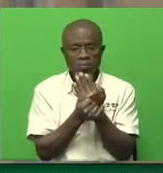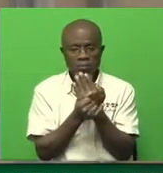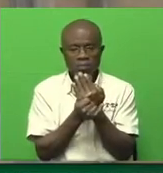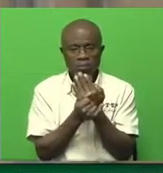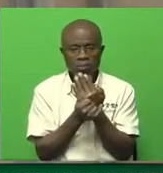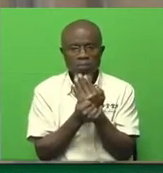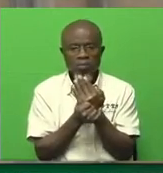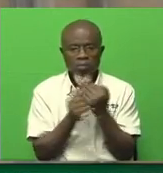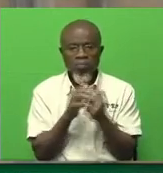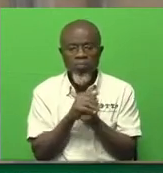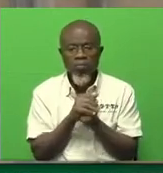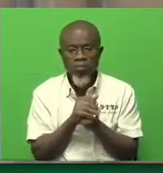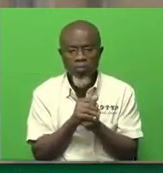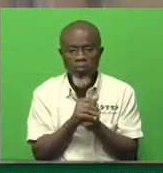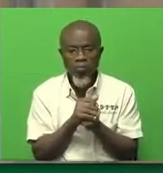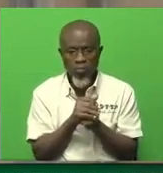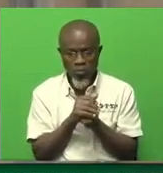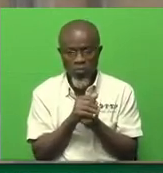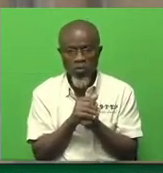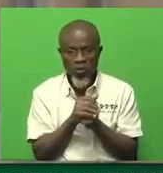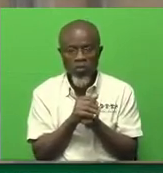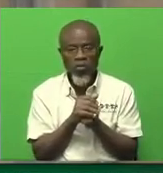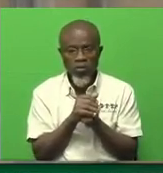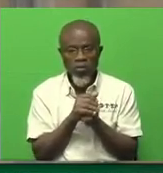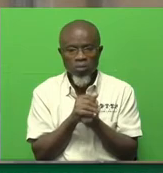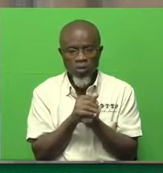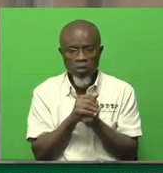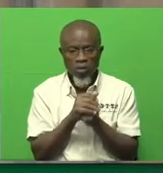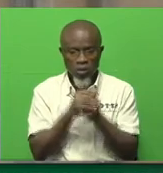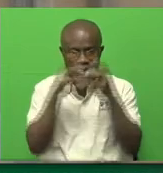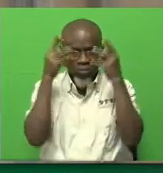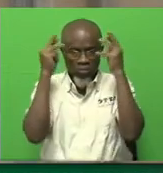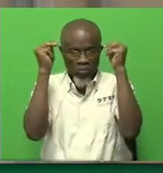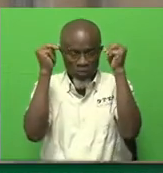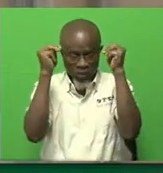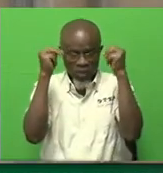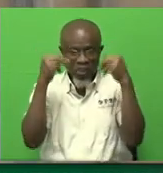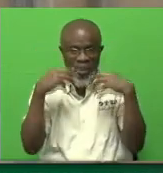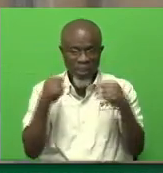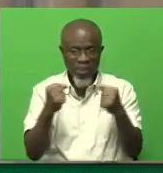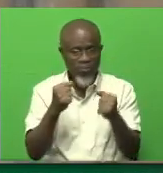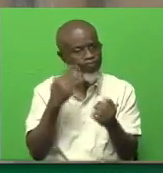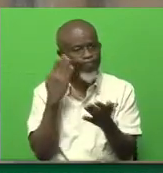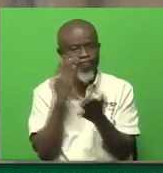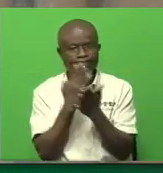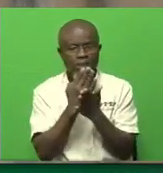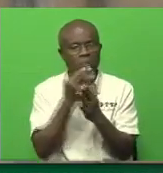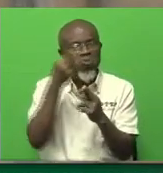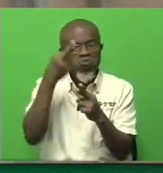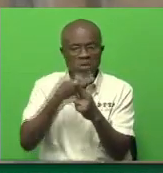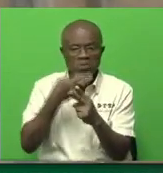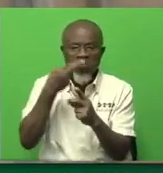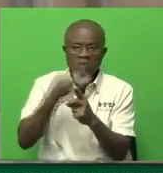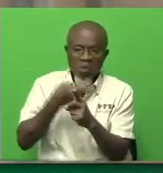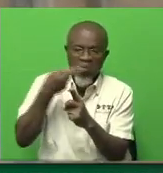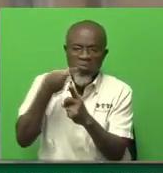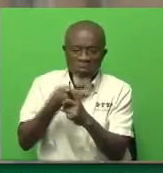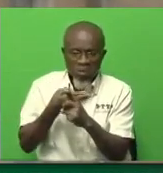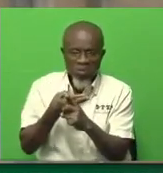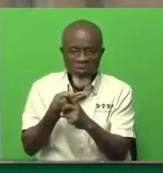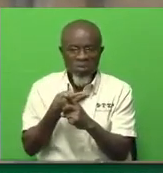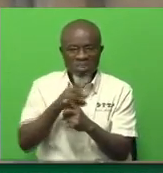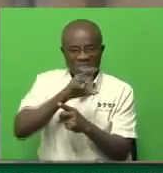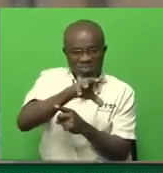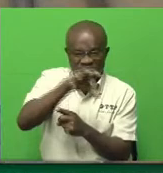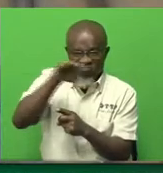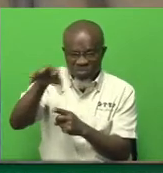20 year old dream that the Ministry of Health should stop renting properties we are scattered all over the base and I